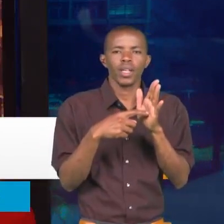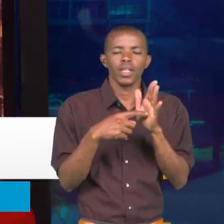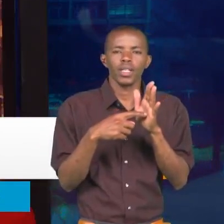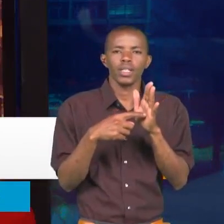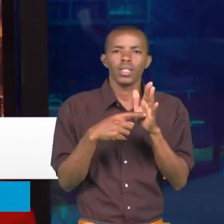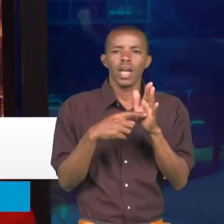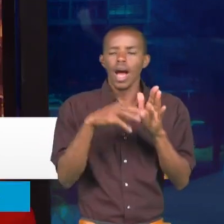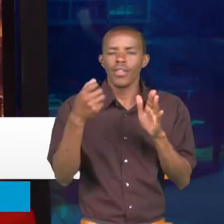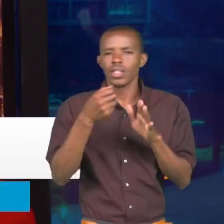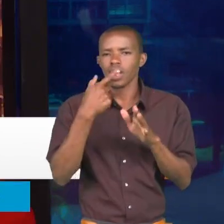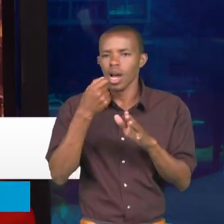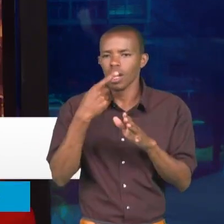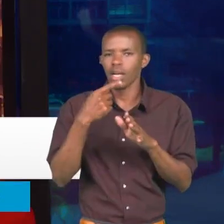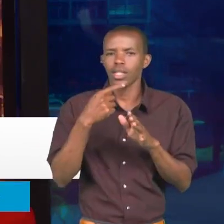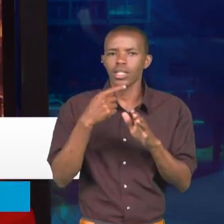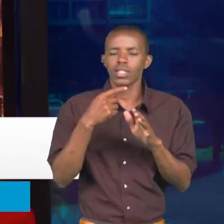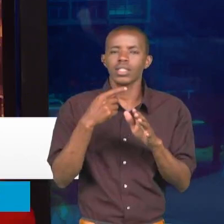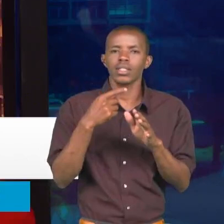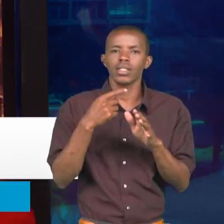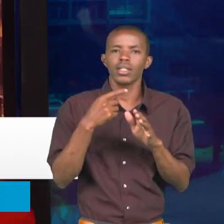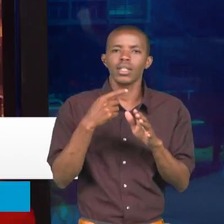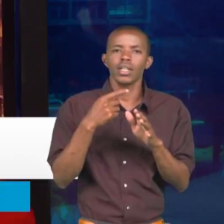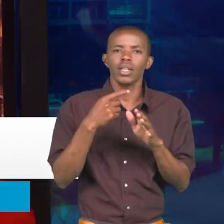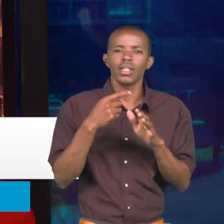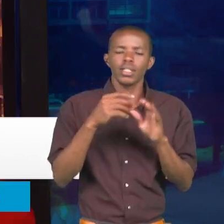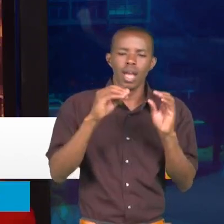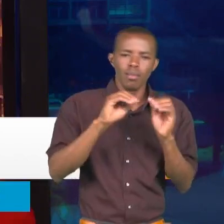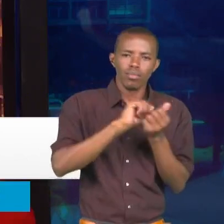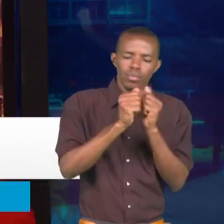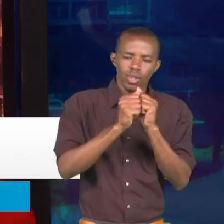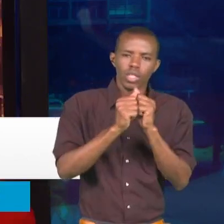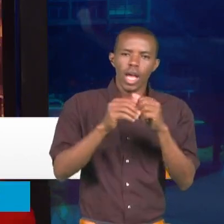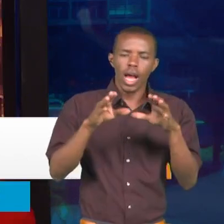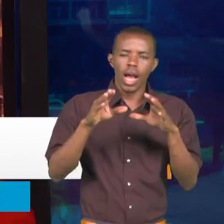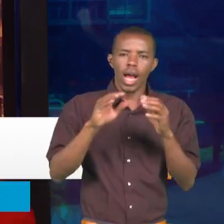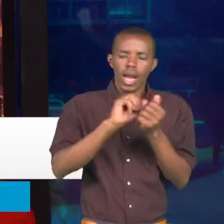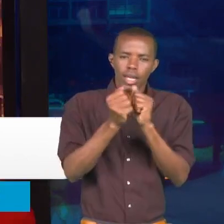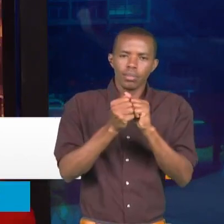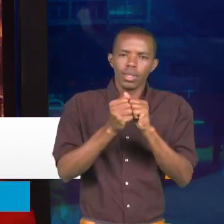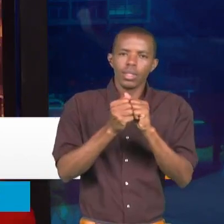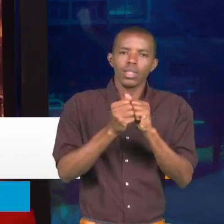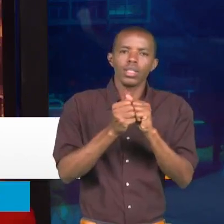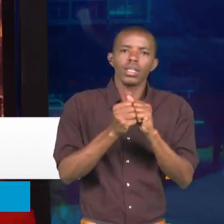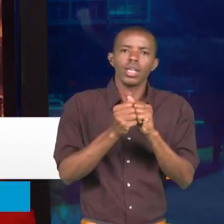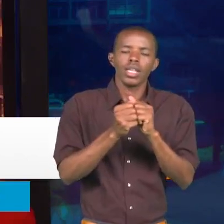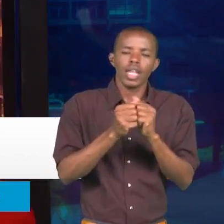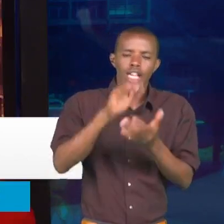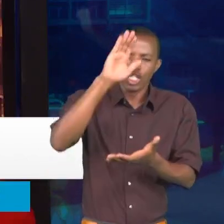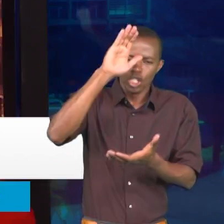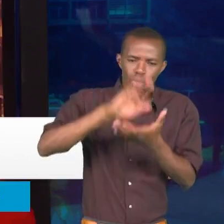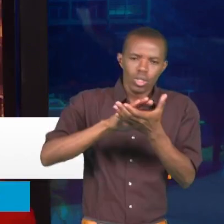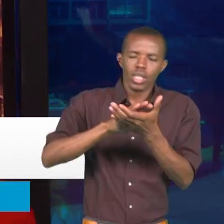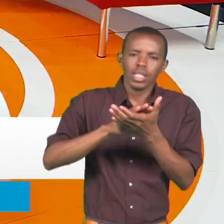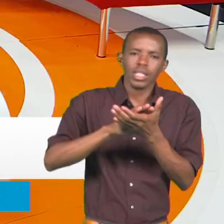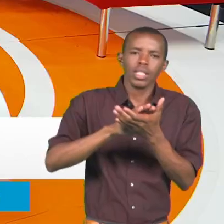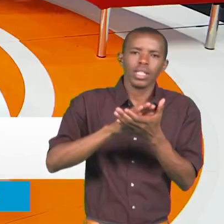emtricitabine is a nucleoside. So it's a reverse transcriptase inhibitor. Mm-hmm. So it inhibits that enzyme. Mr. Clinician